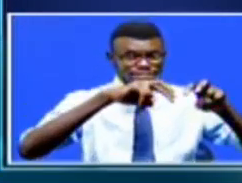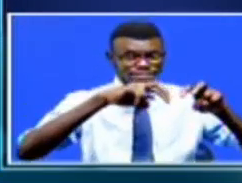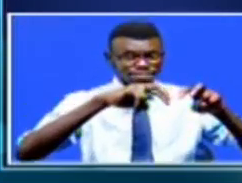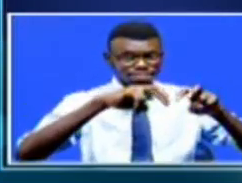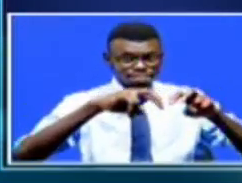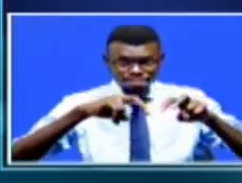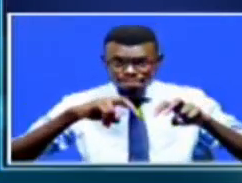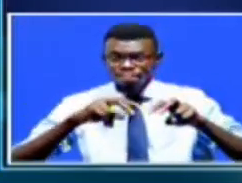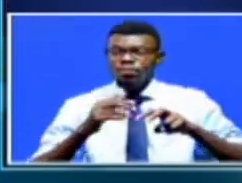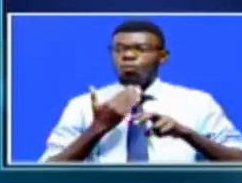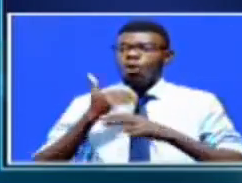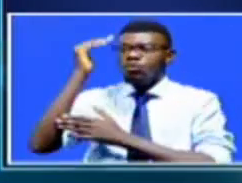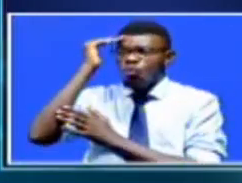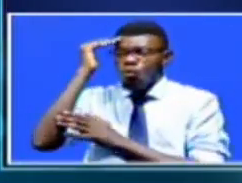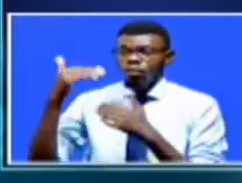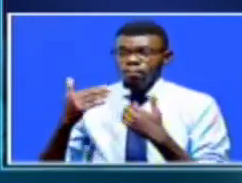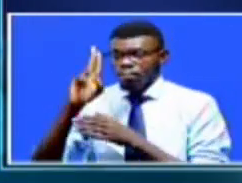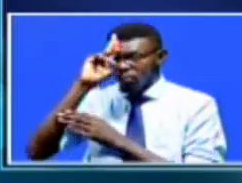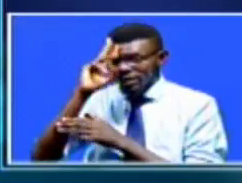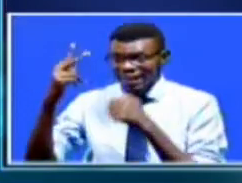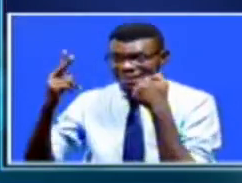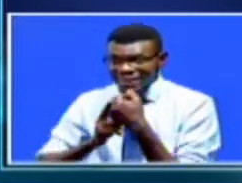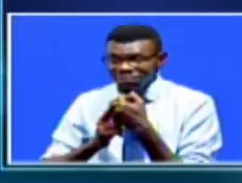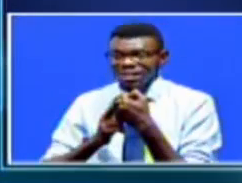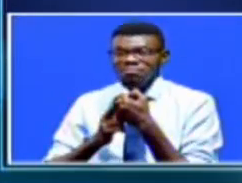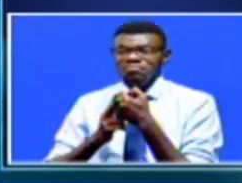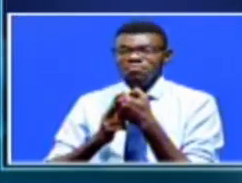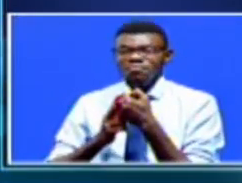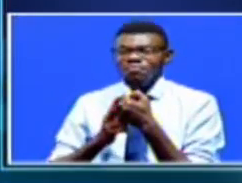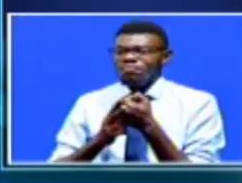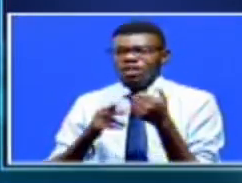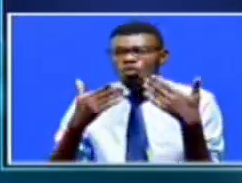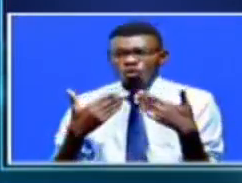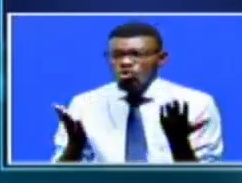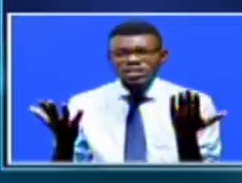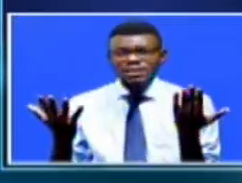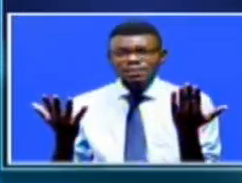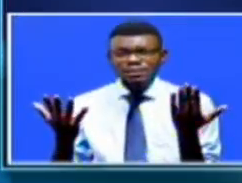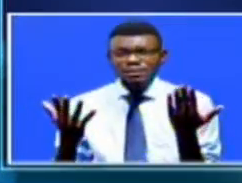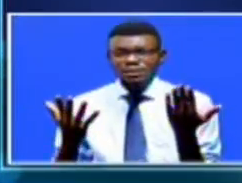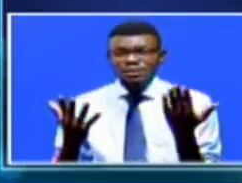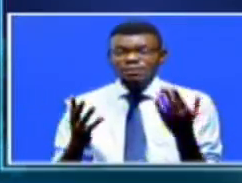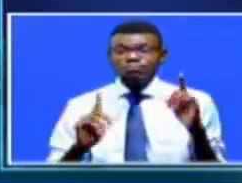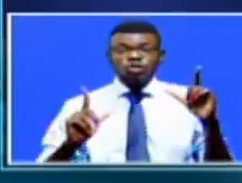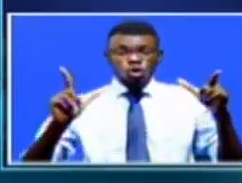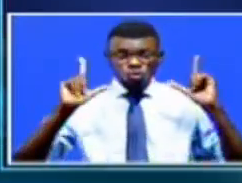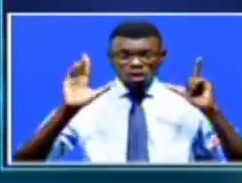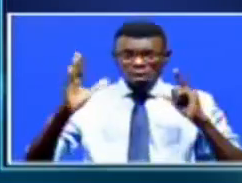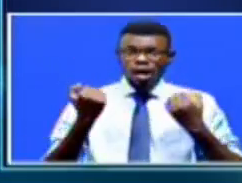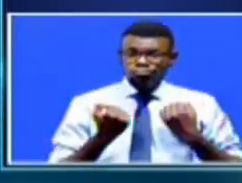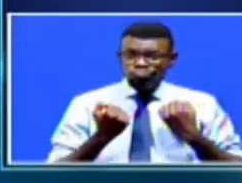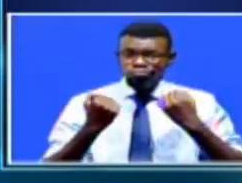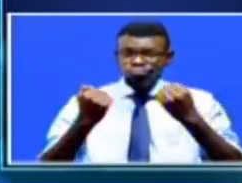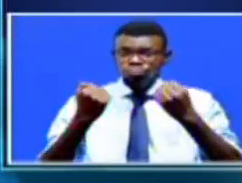In a rigorous search to locate 7 officers from the anti-stock theft unit, who have been missing after the lorry they were traveling in